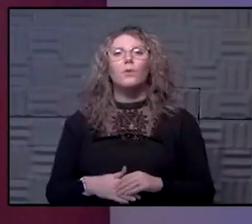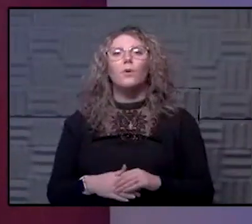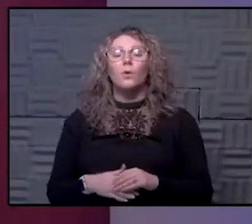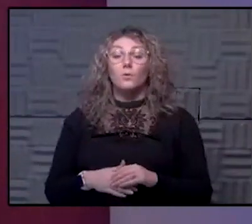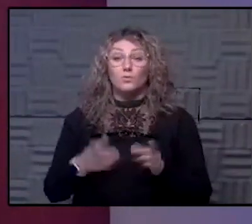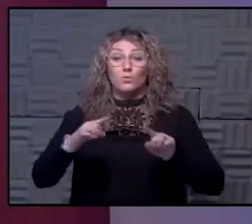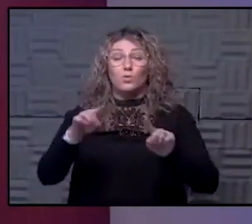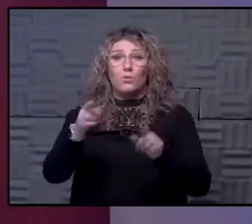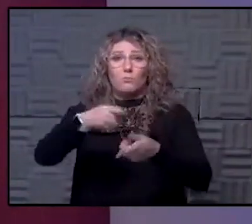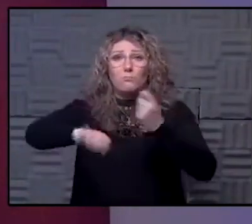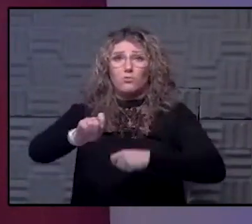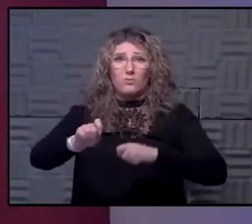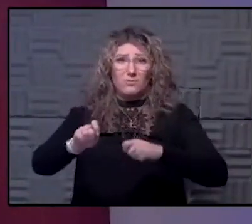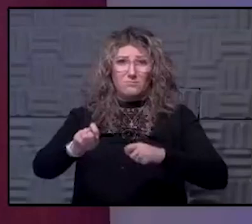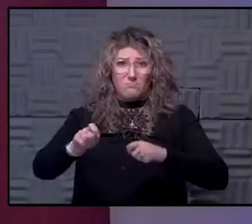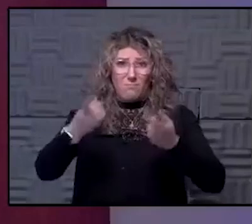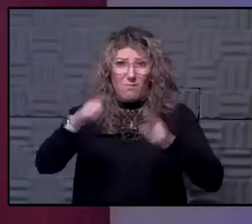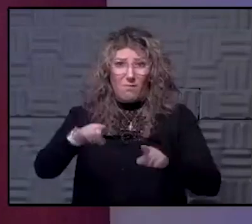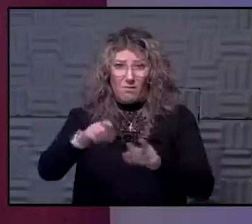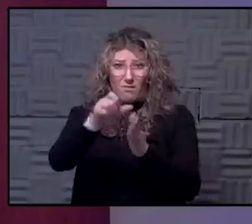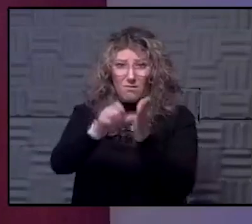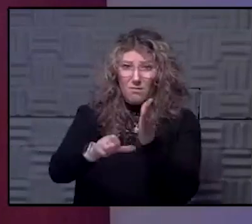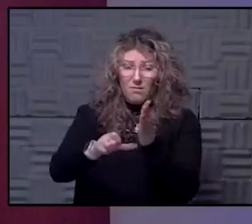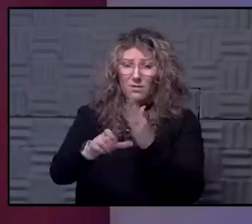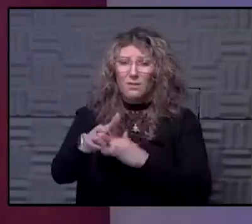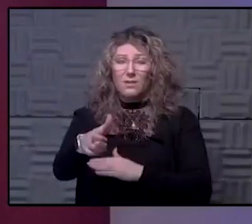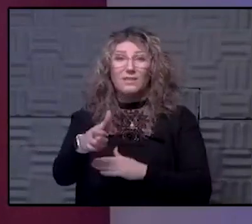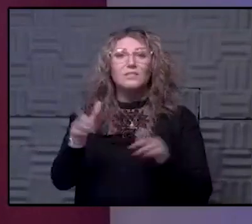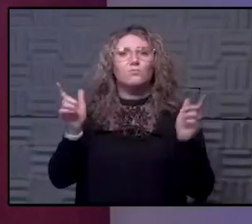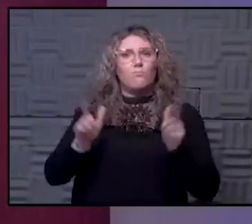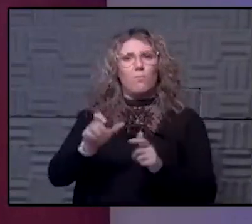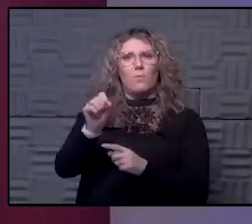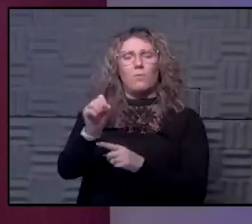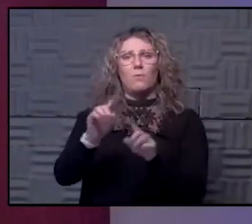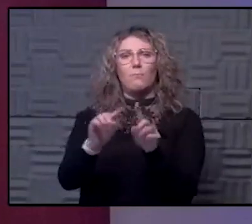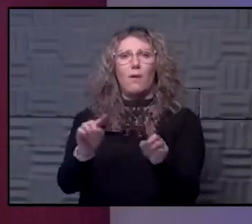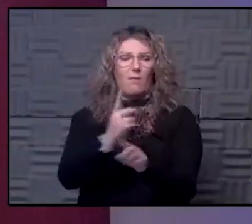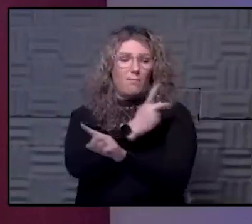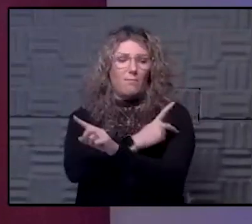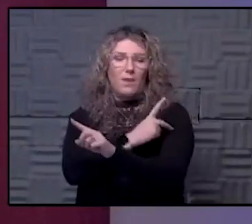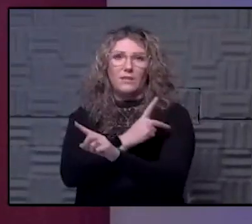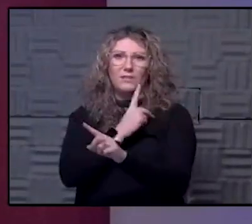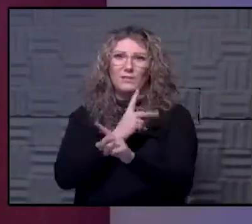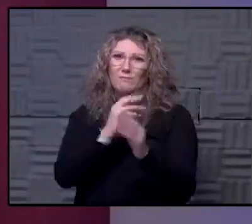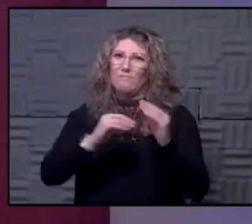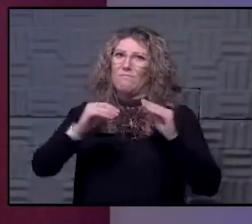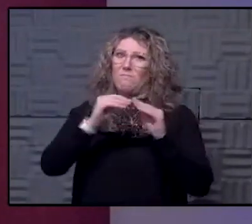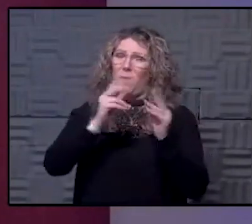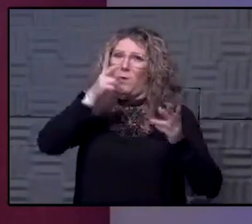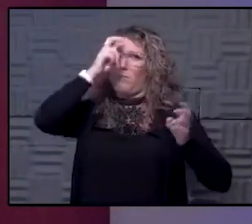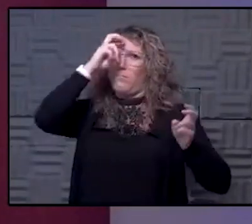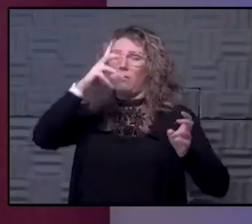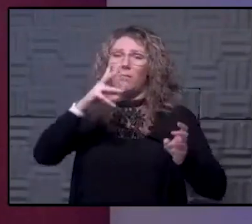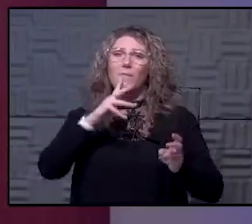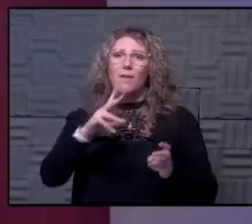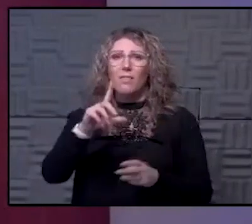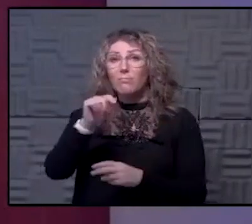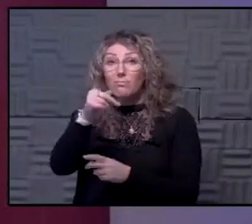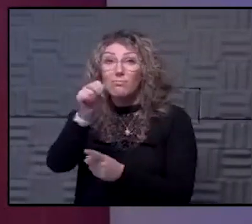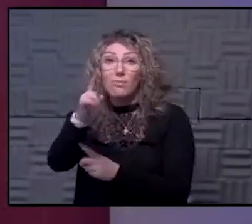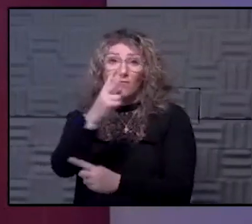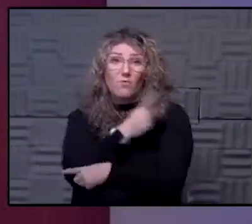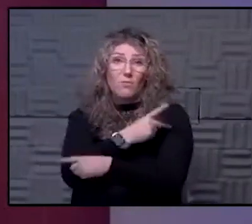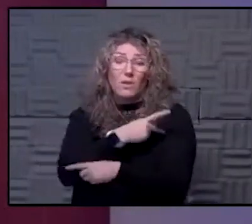transplant event, we always worry that the kidney operation itself is smaller, but the patients are quite a bit sicker. Liver patients tend to be otherwise